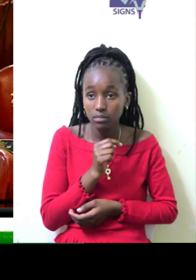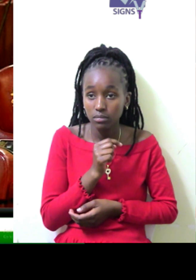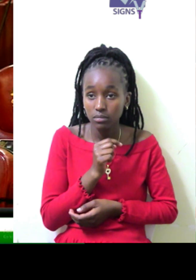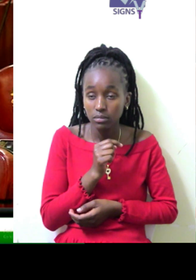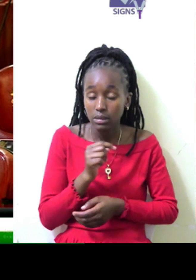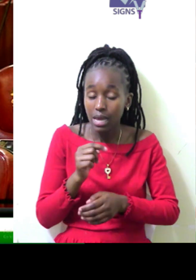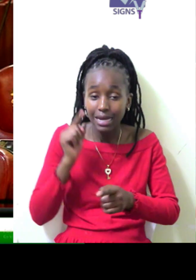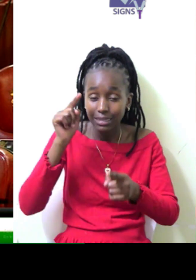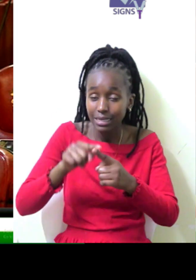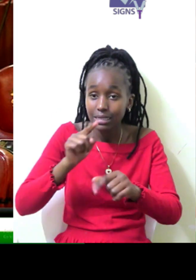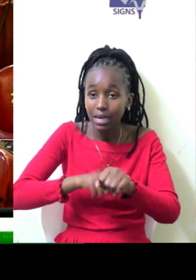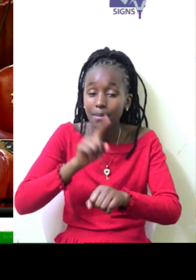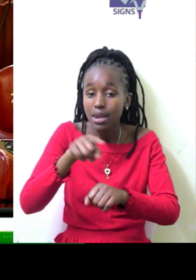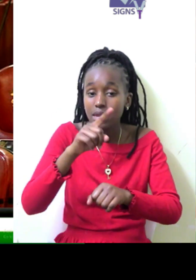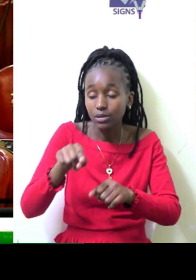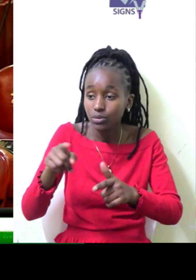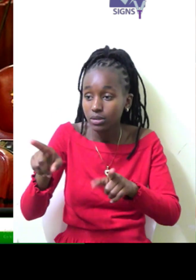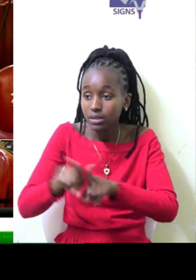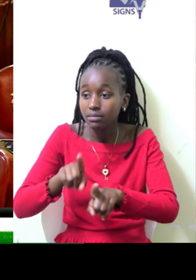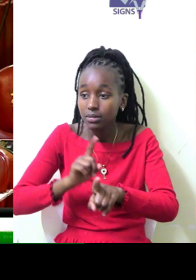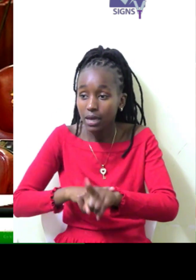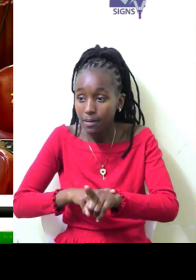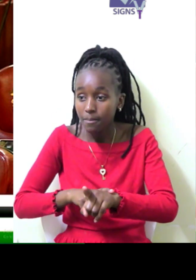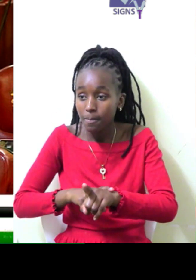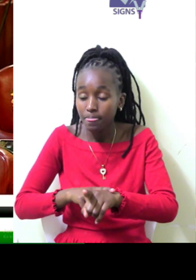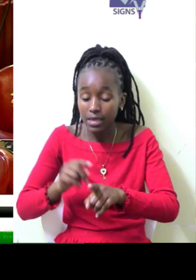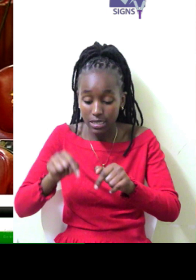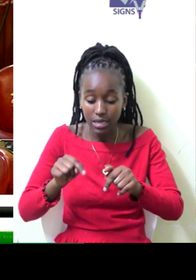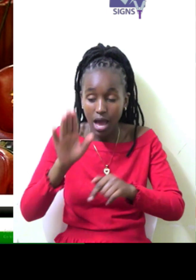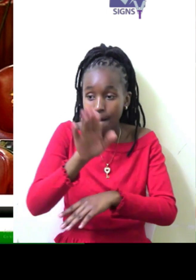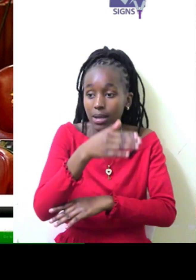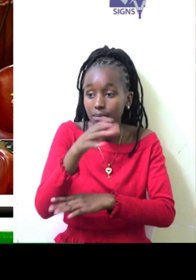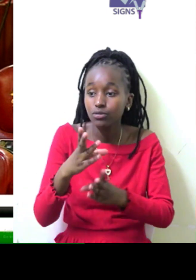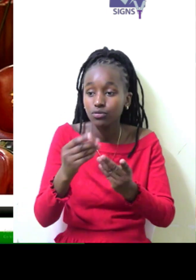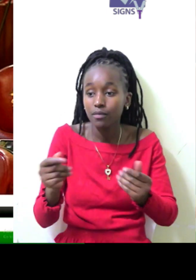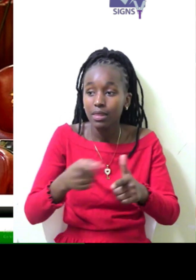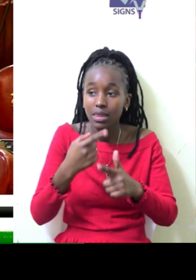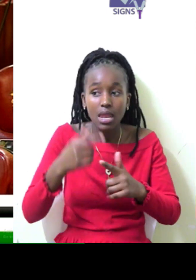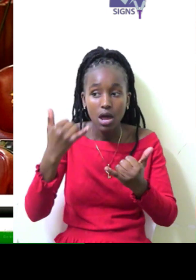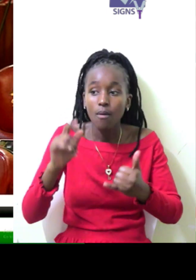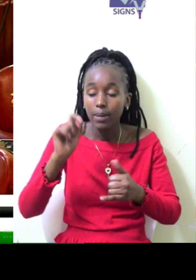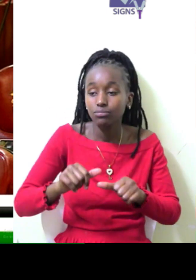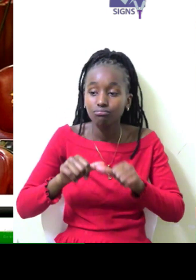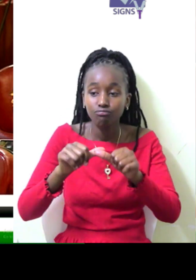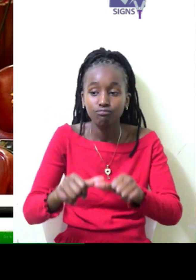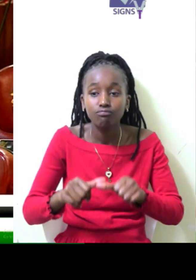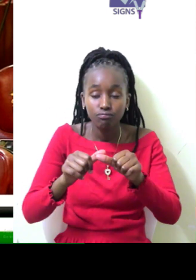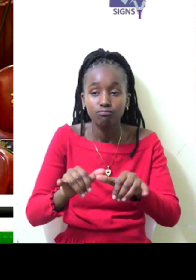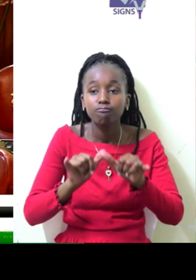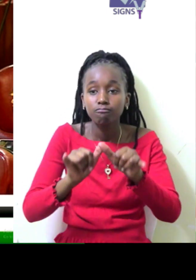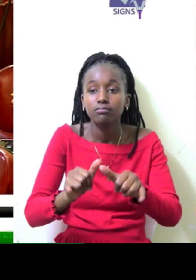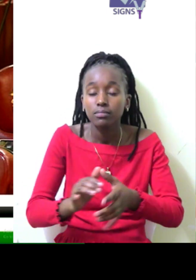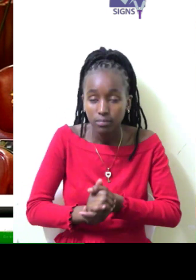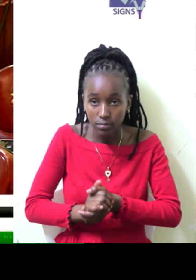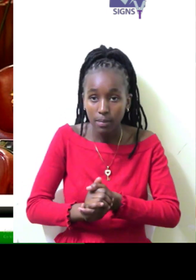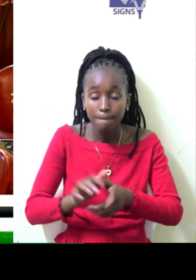House resolves so, it is part of the bill. And I want to encourage the committee that if indeed there is a proposal to delete it,